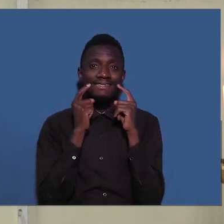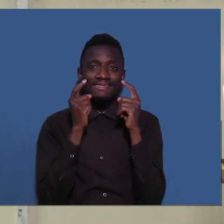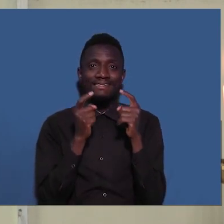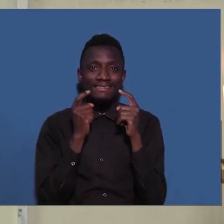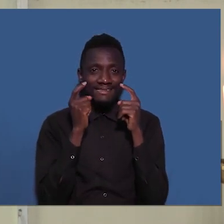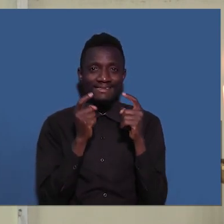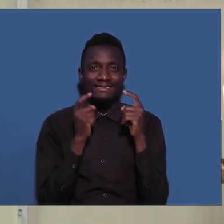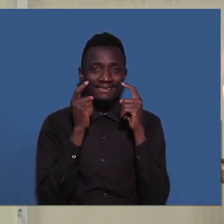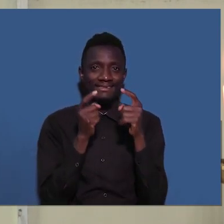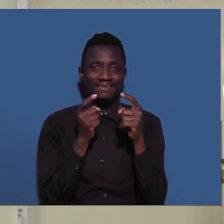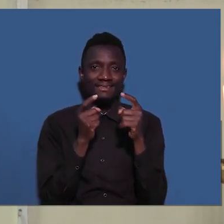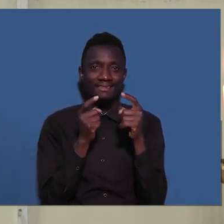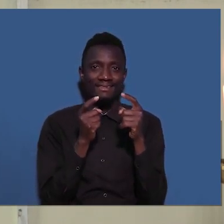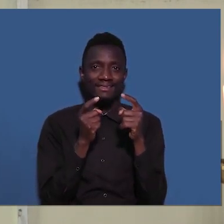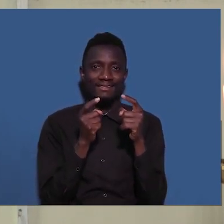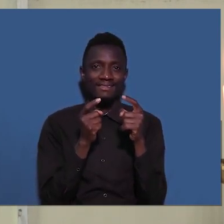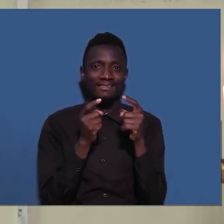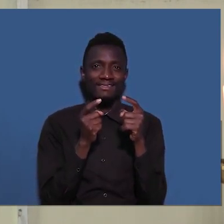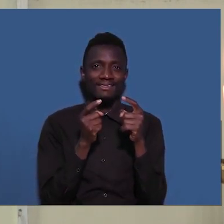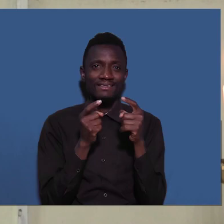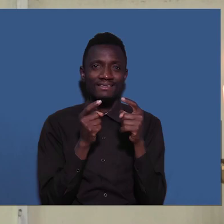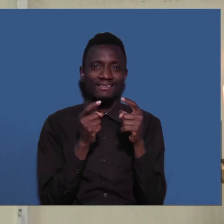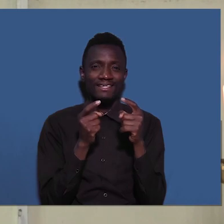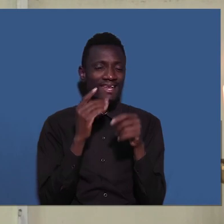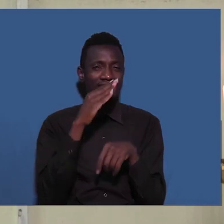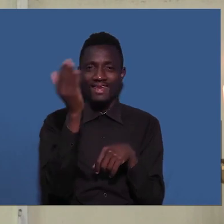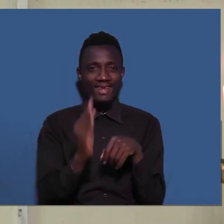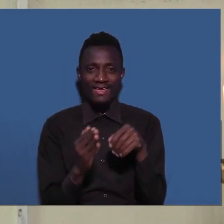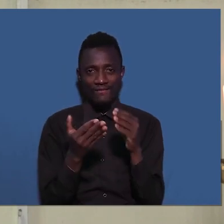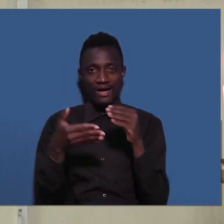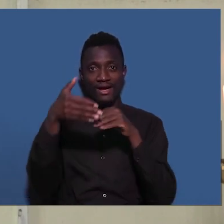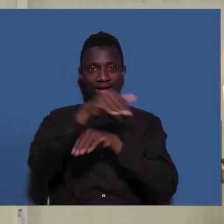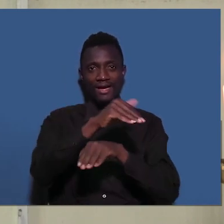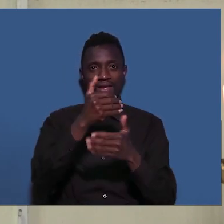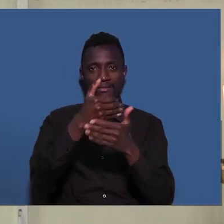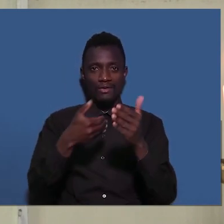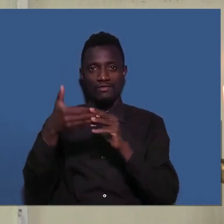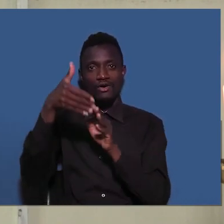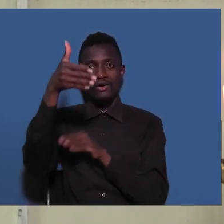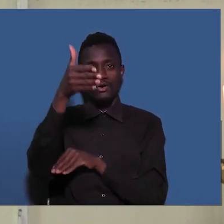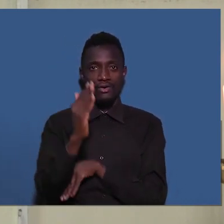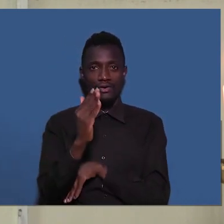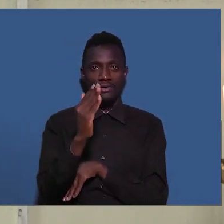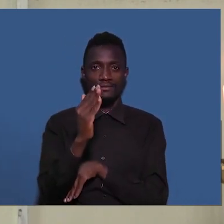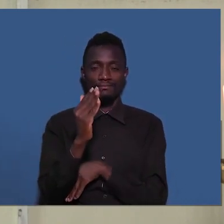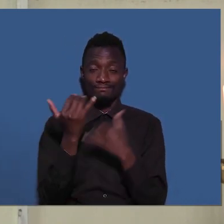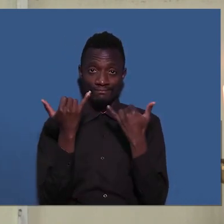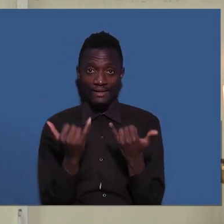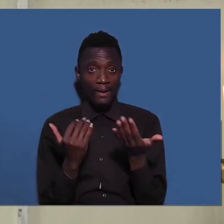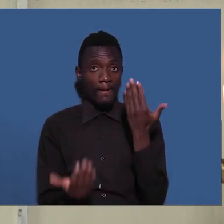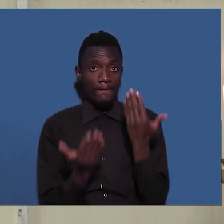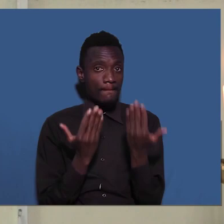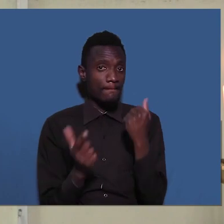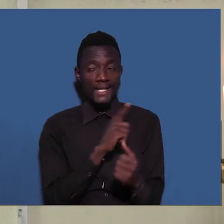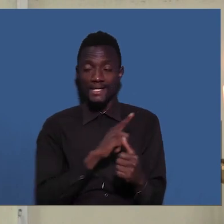not hide it before God. And this day, may God continue walking